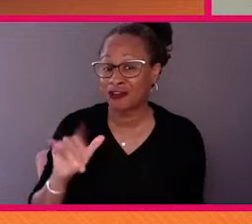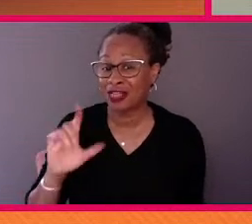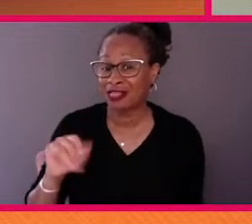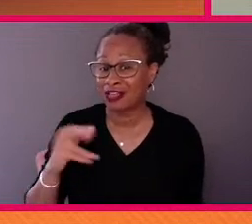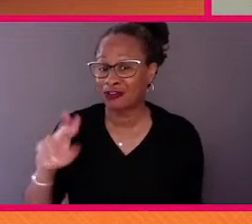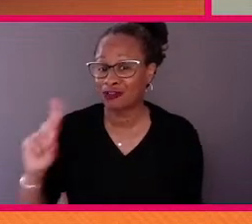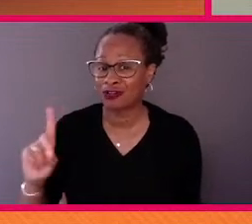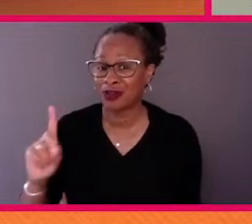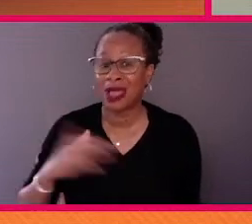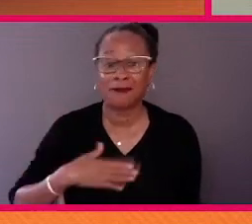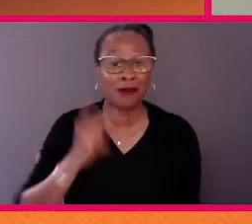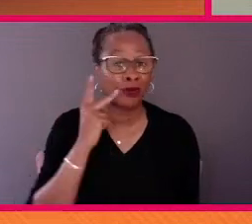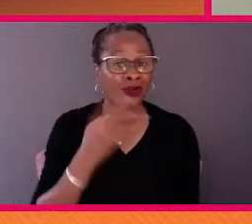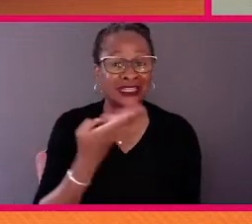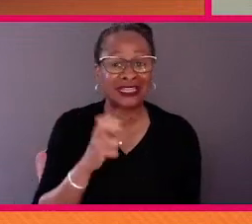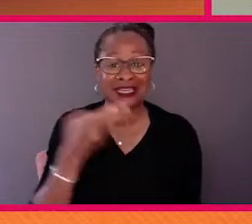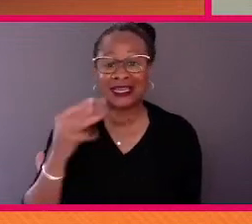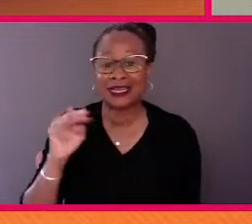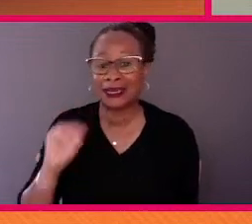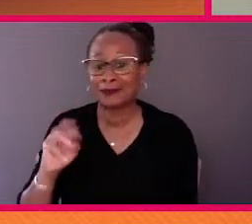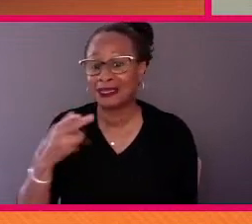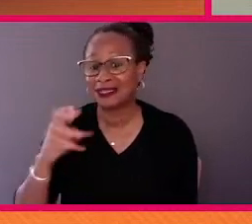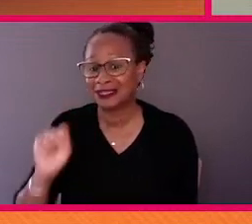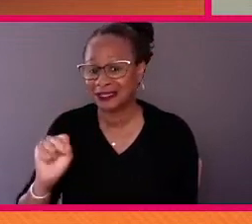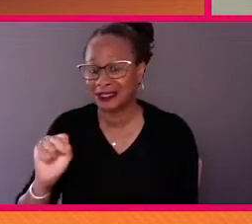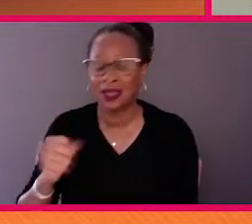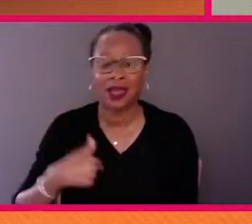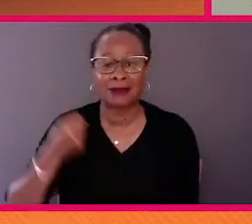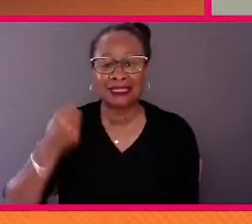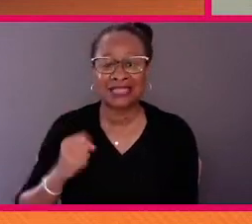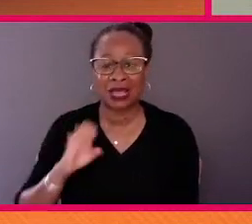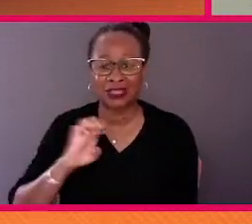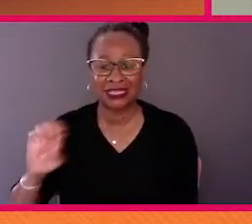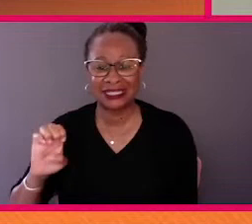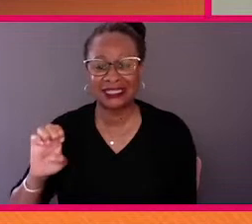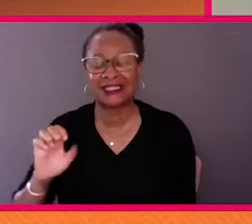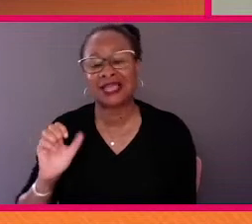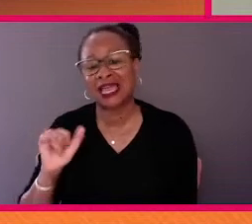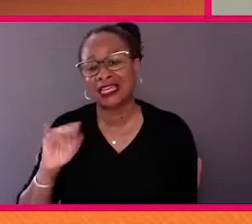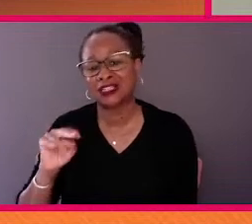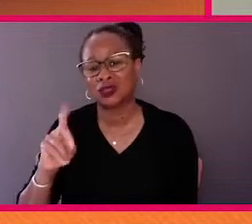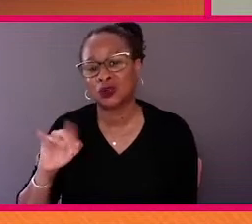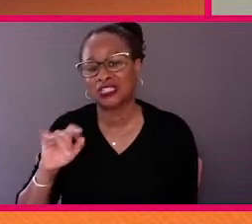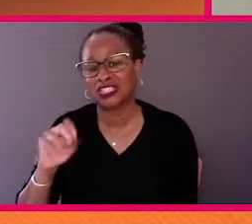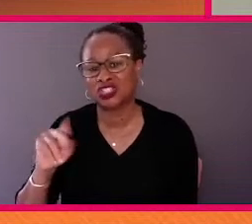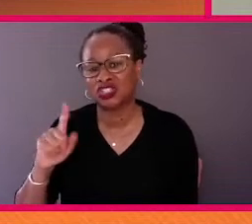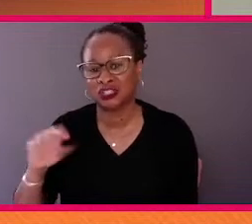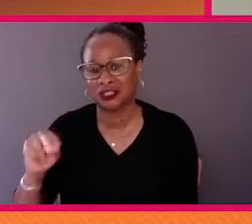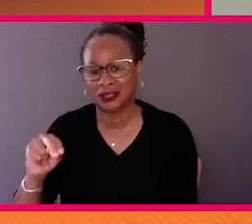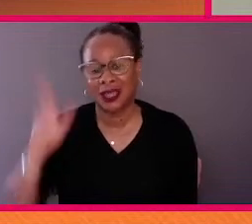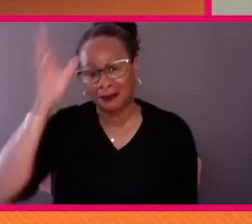his. I am a Southeast Indonesian man with a light